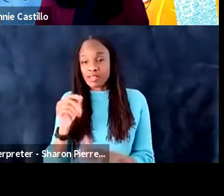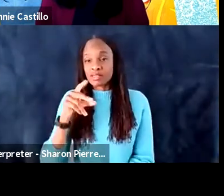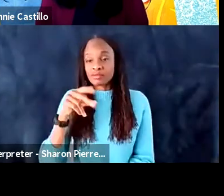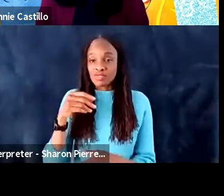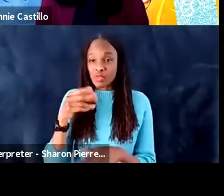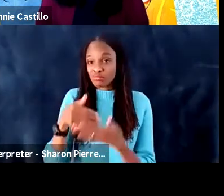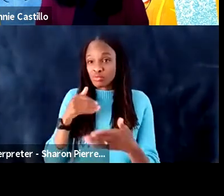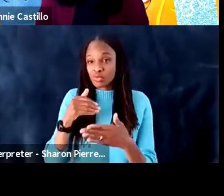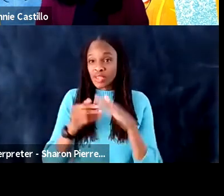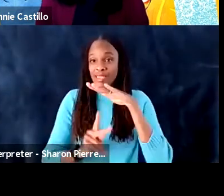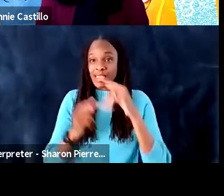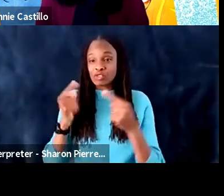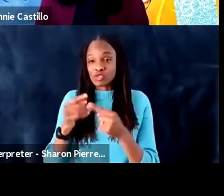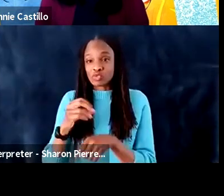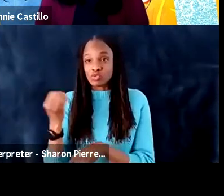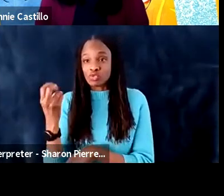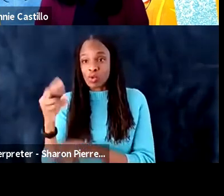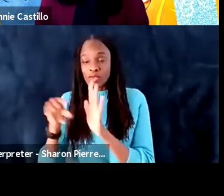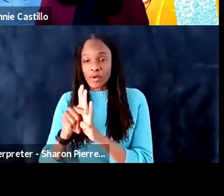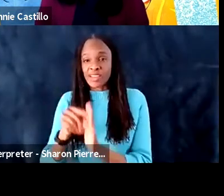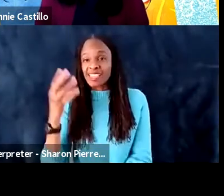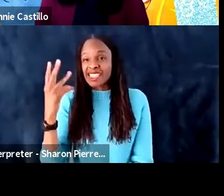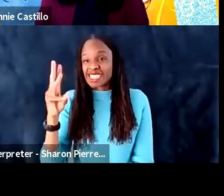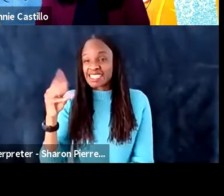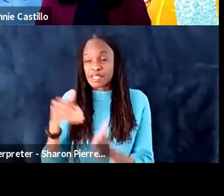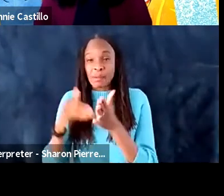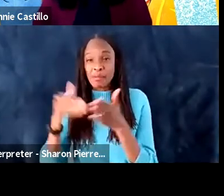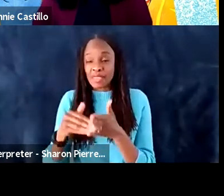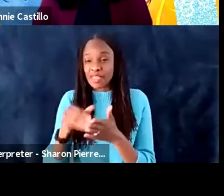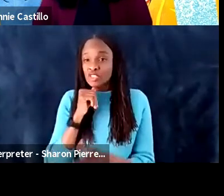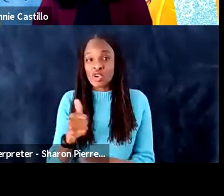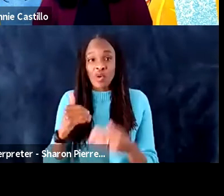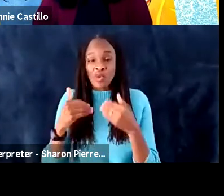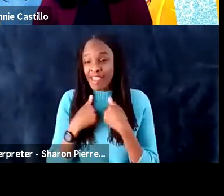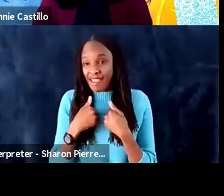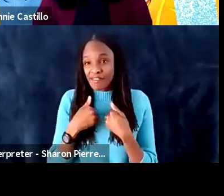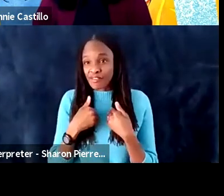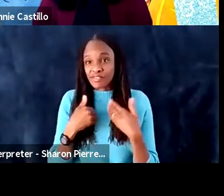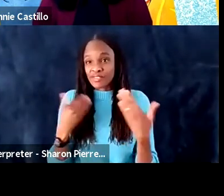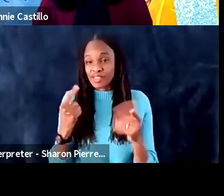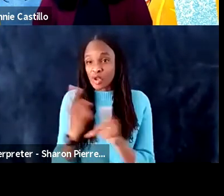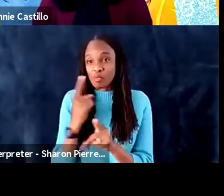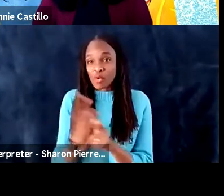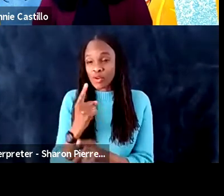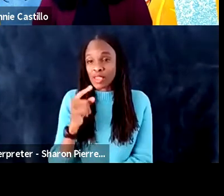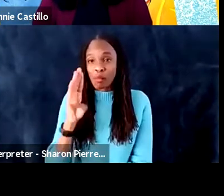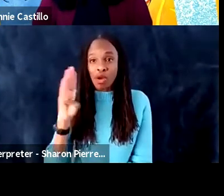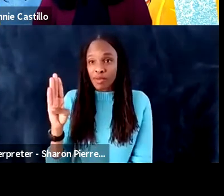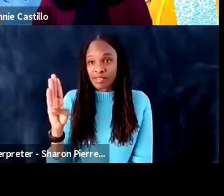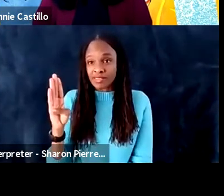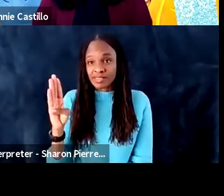them still don't have, a year into this pandemic, appropriate broadband